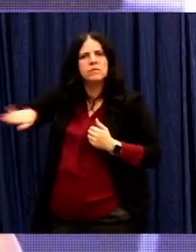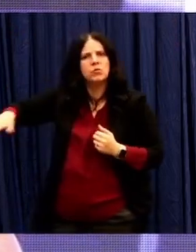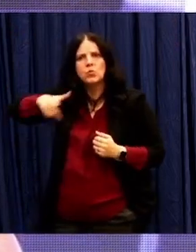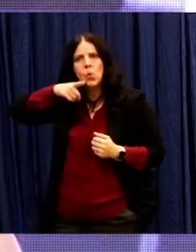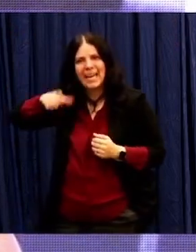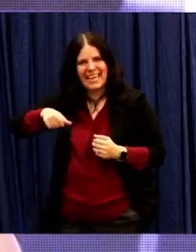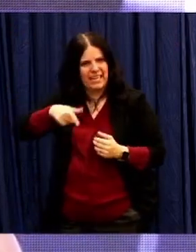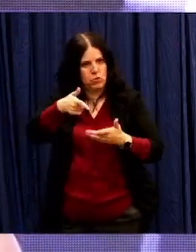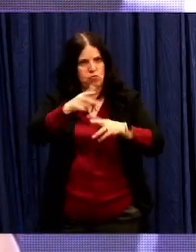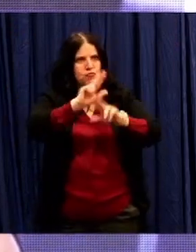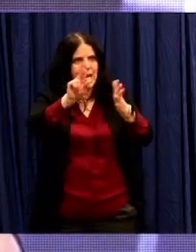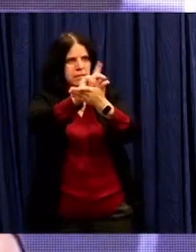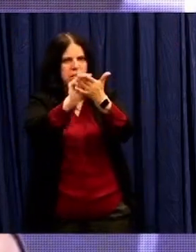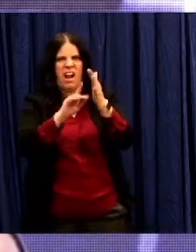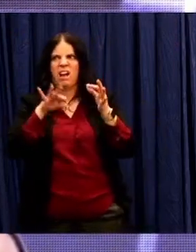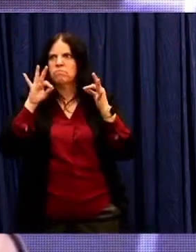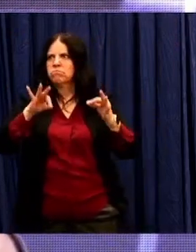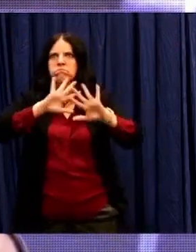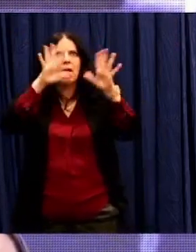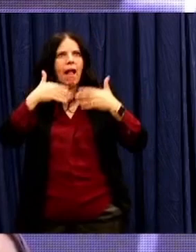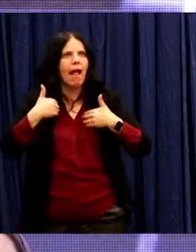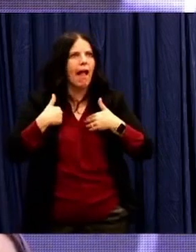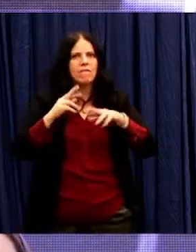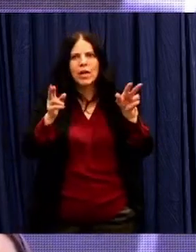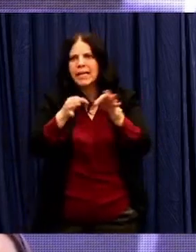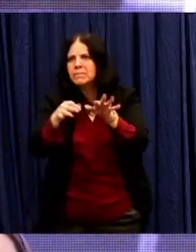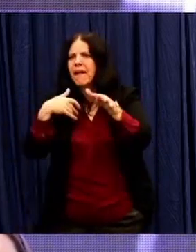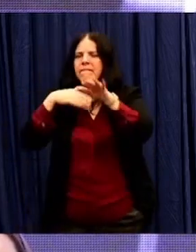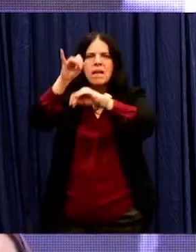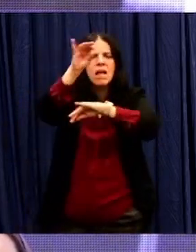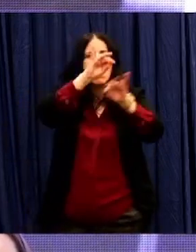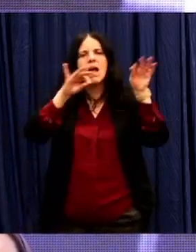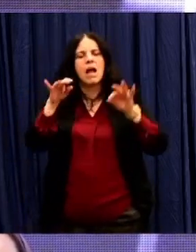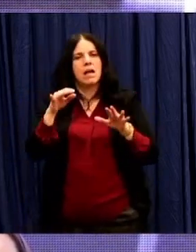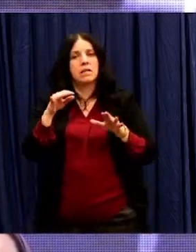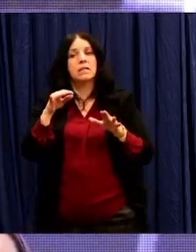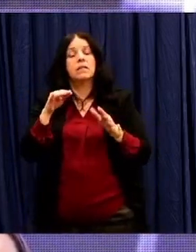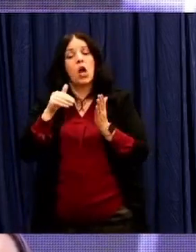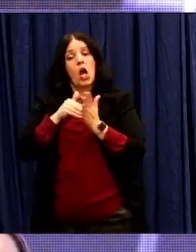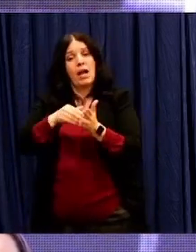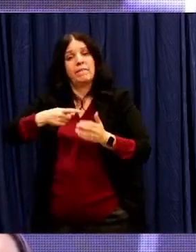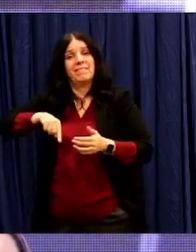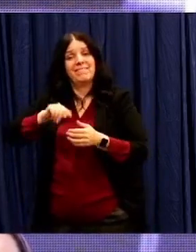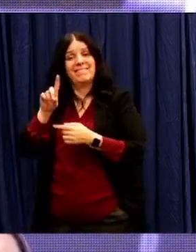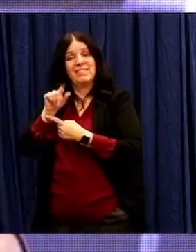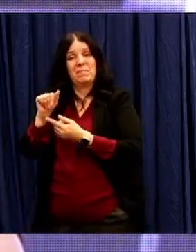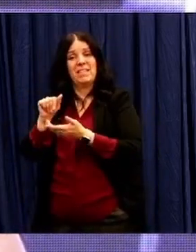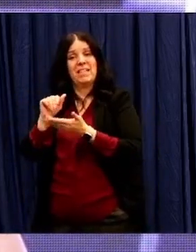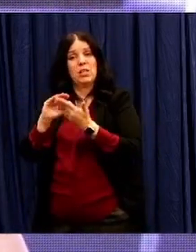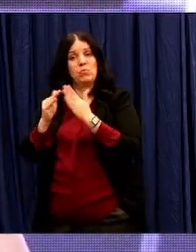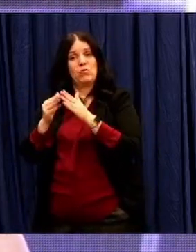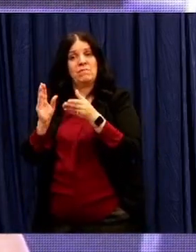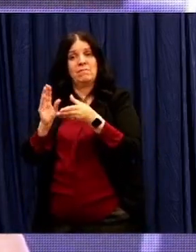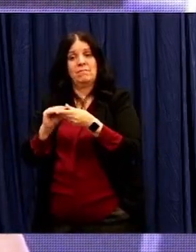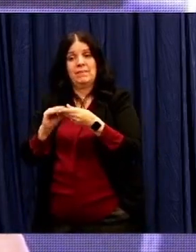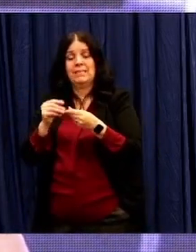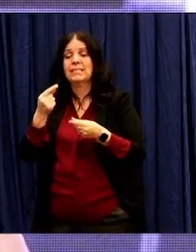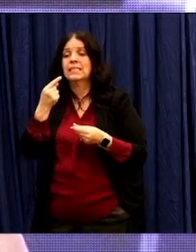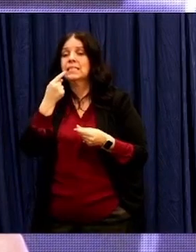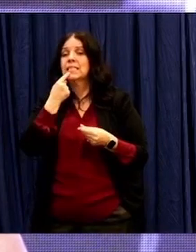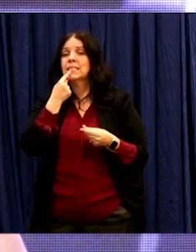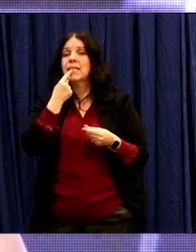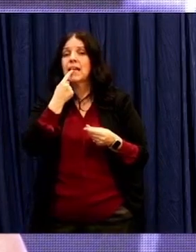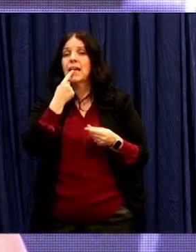the barrier. And something that is often said in the disability community is that the person with